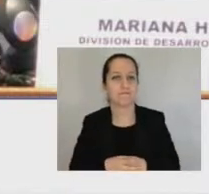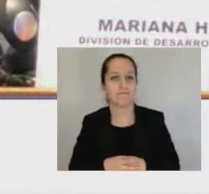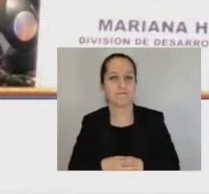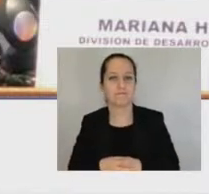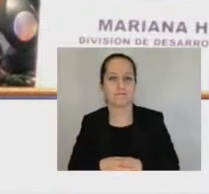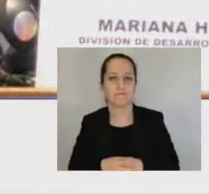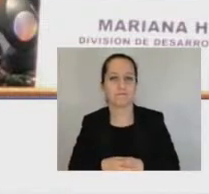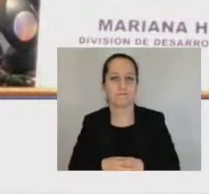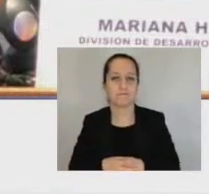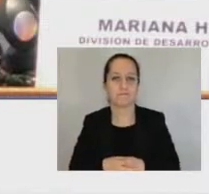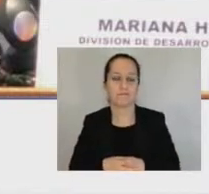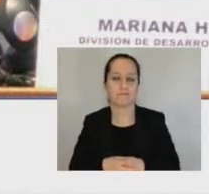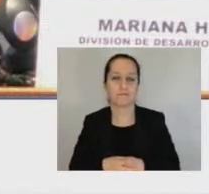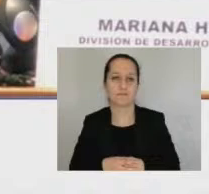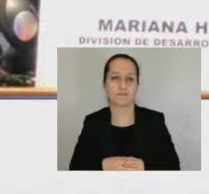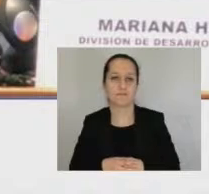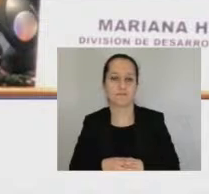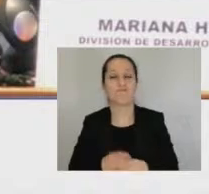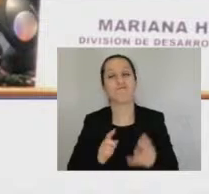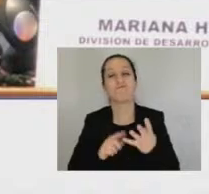limitation